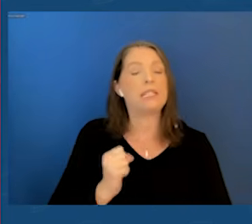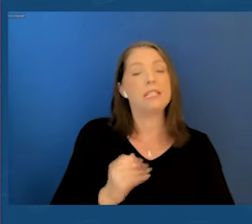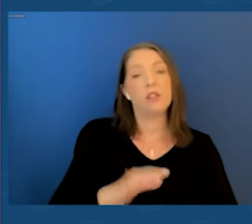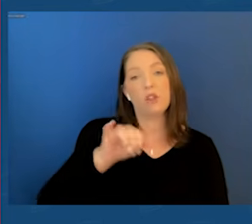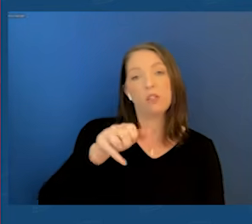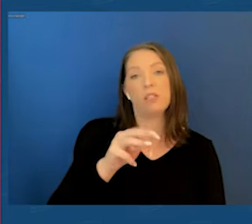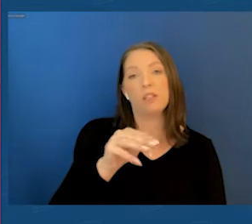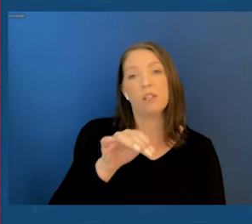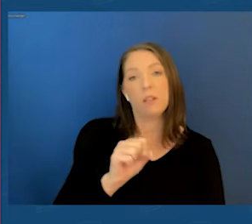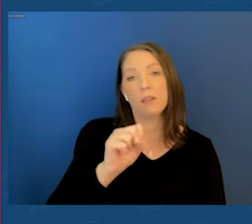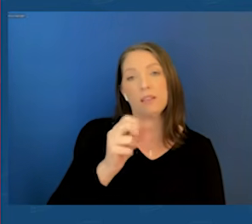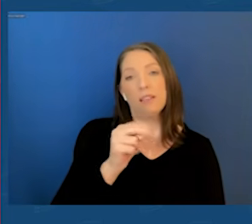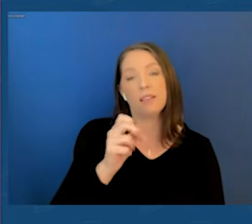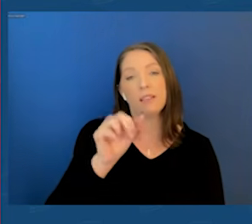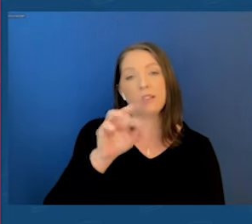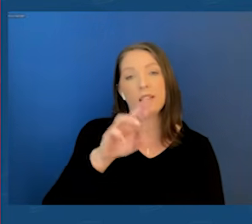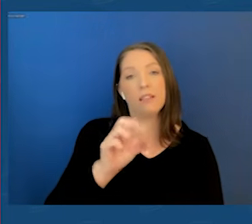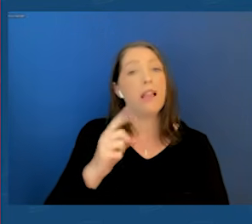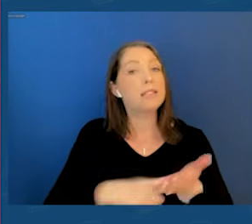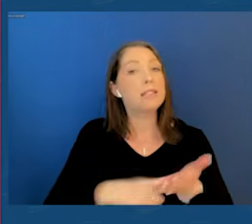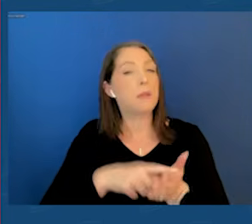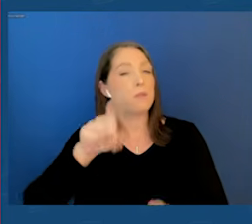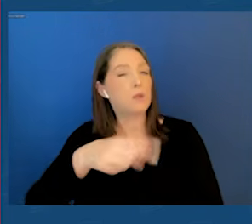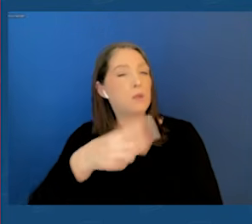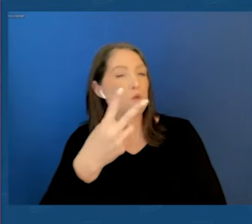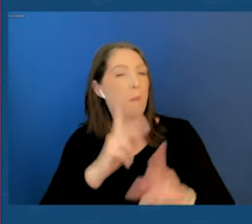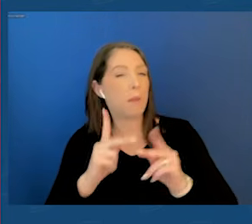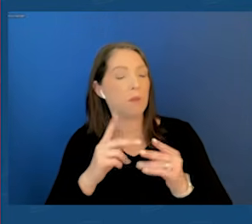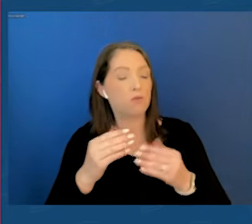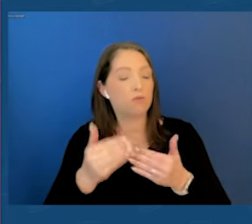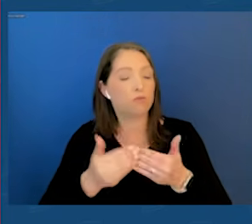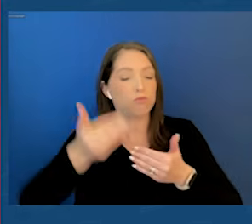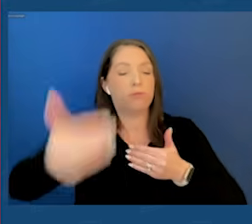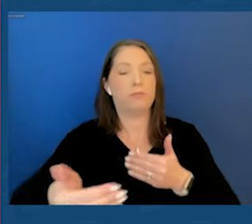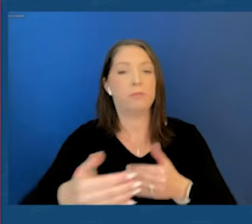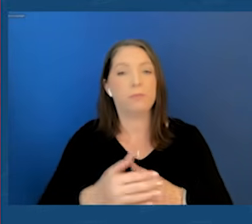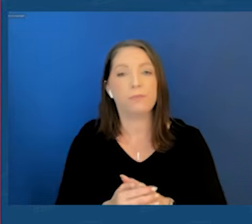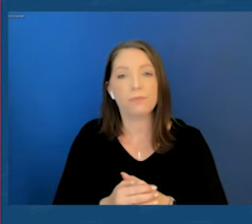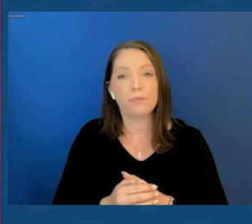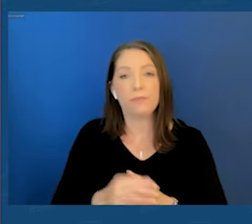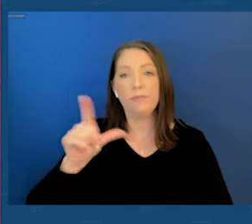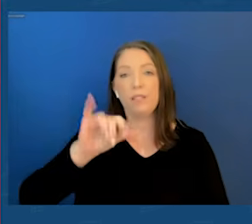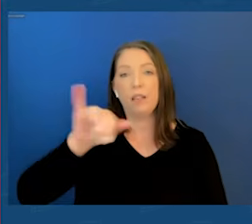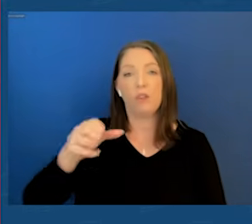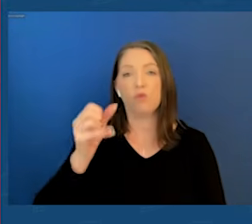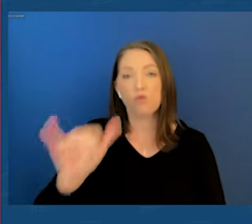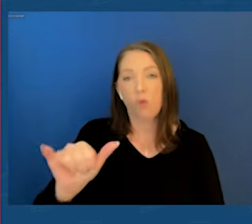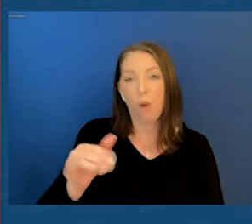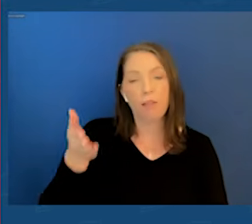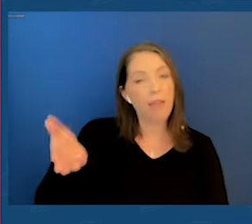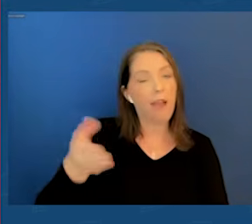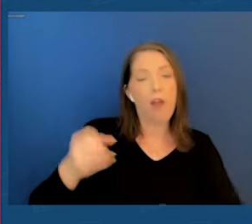It sometimes takes two to get to the finish line. To Eljoy, who was on the ground,